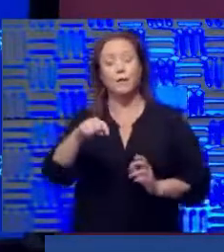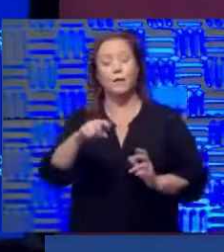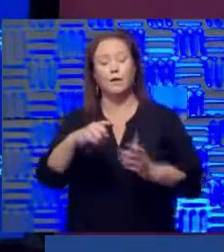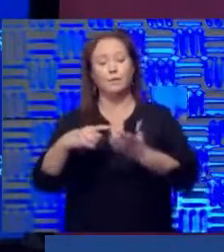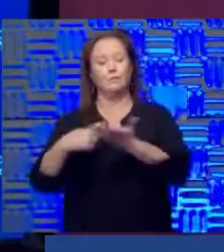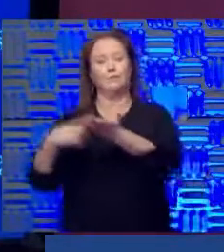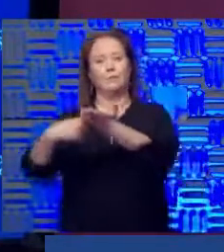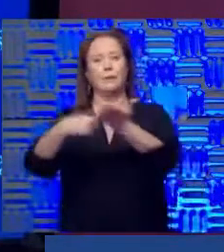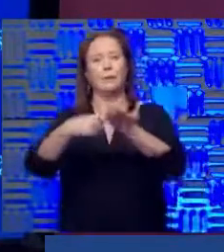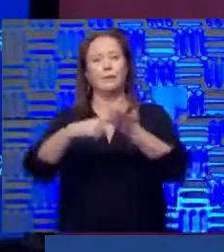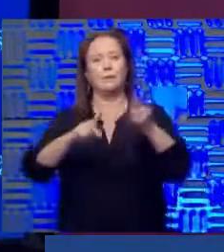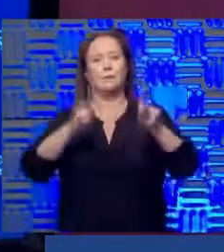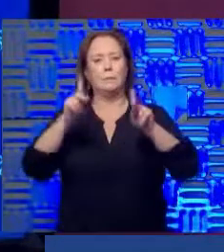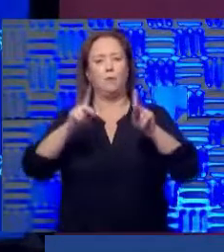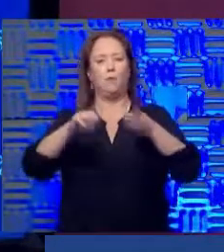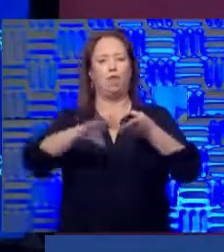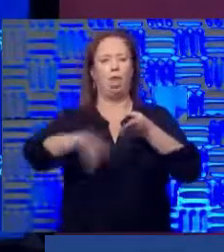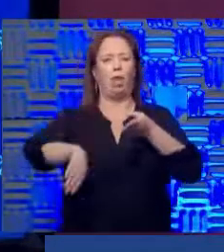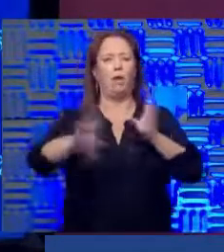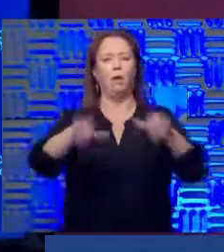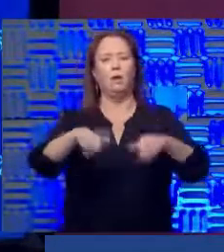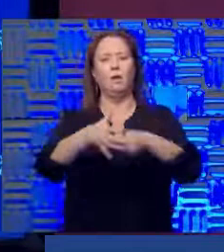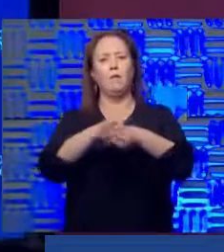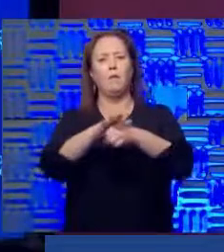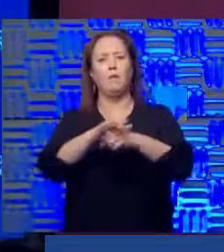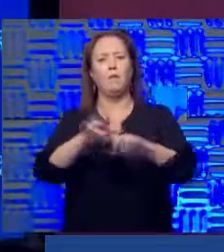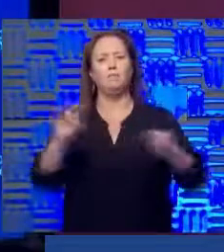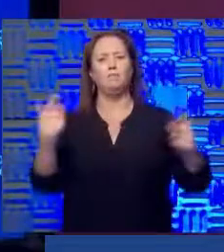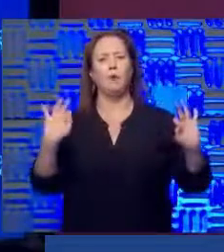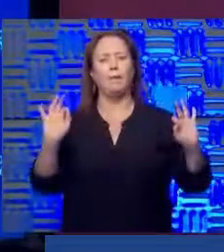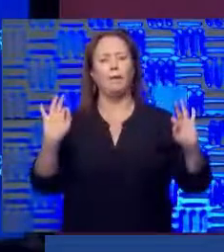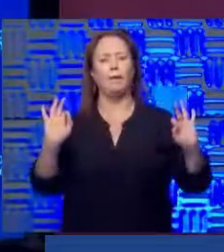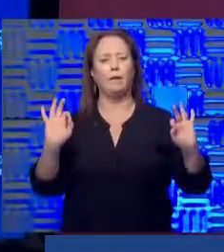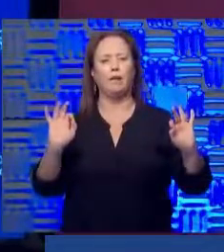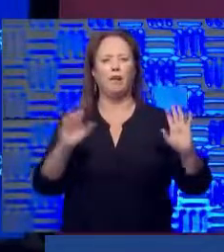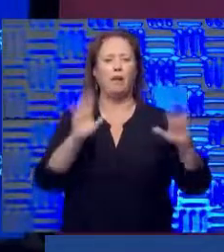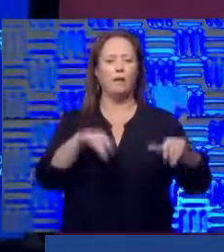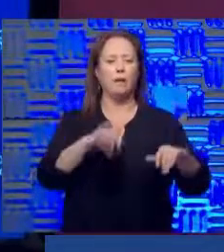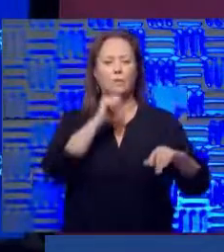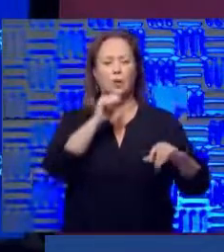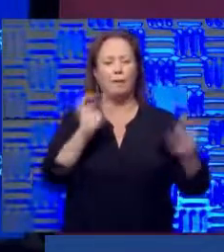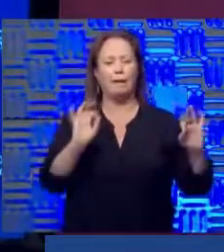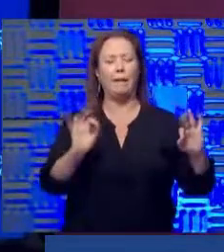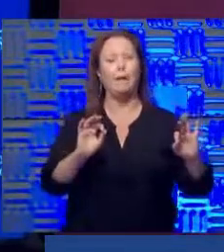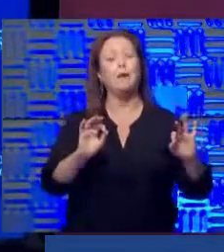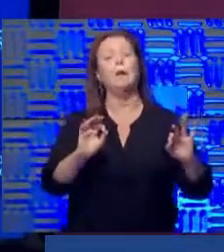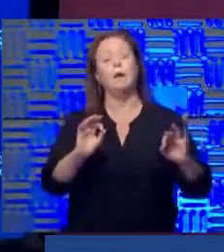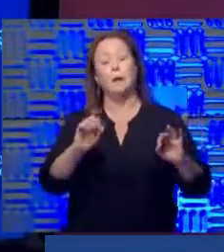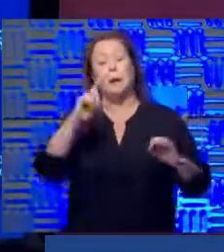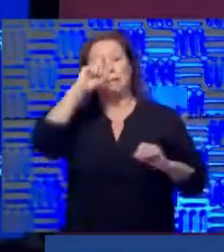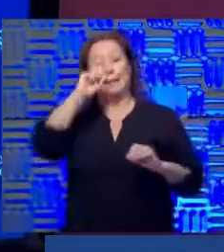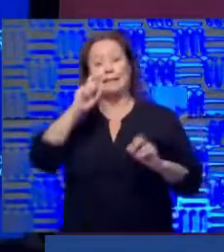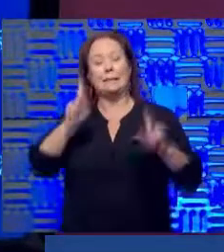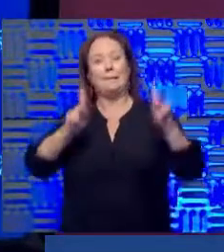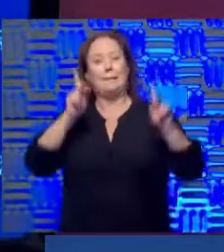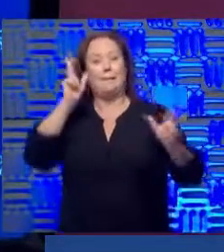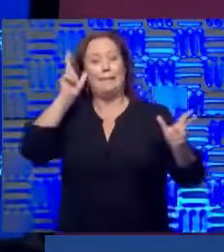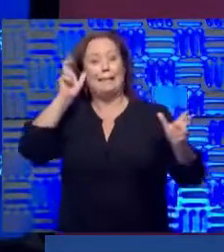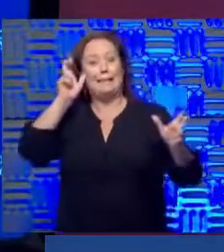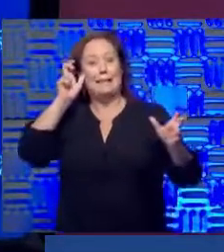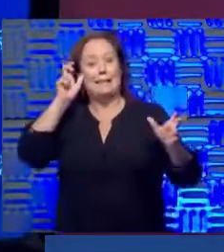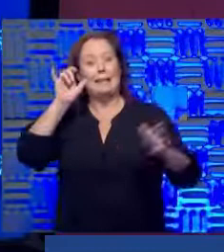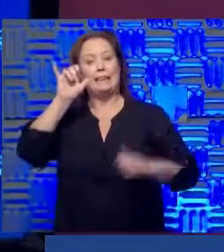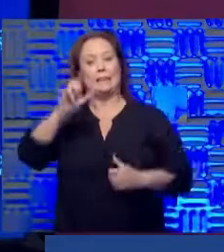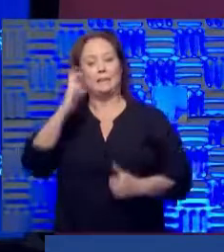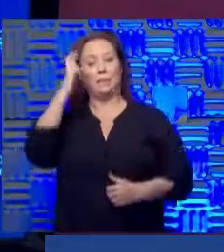out there that some people like to discount it and say, it's not a big deal. This wasn't as big as it was. Well, it wasn't as big because people listened. And